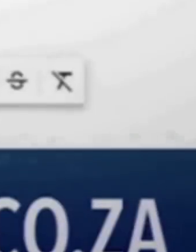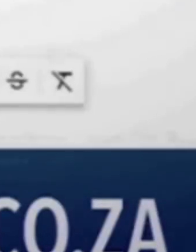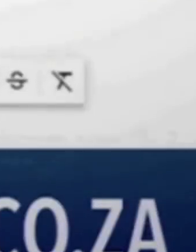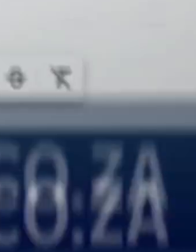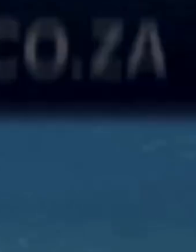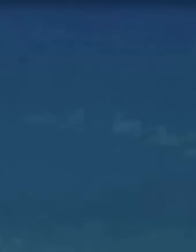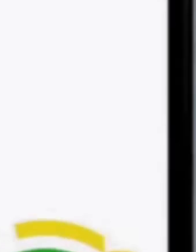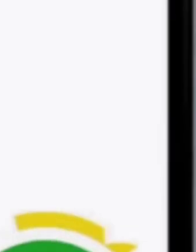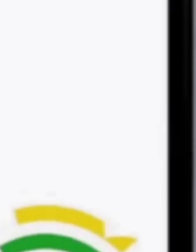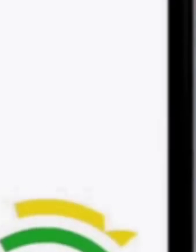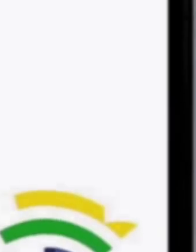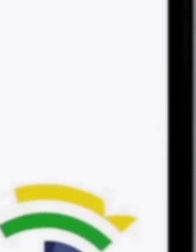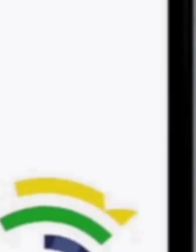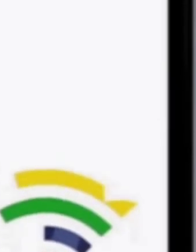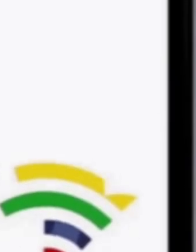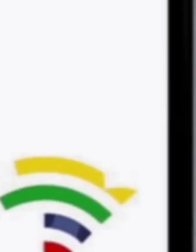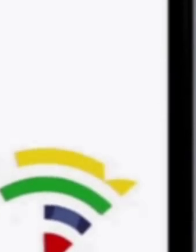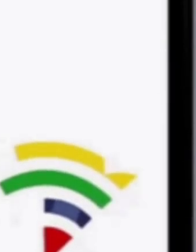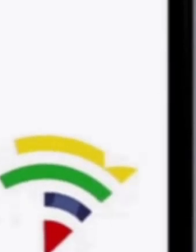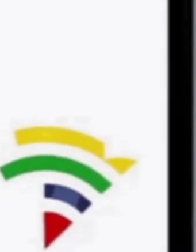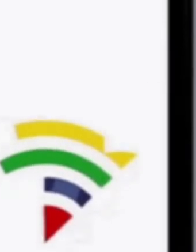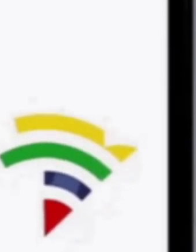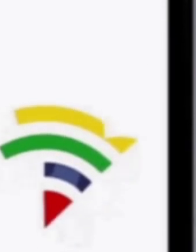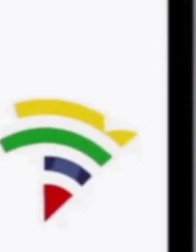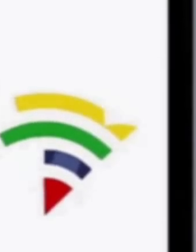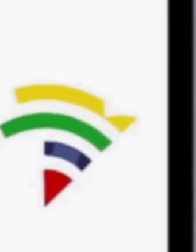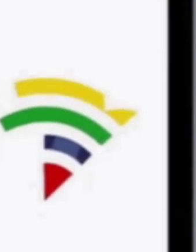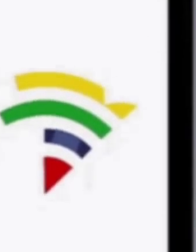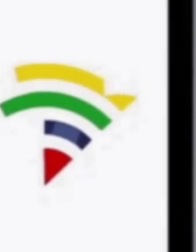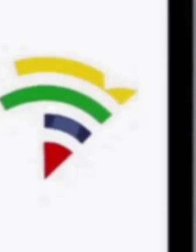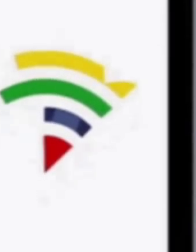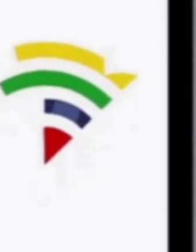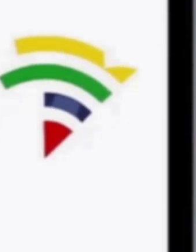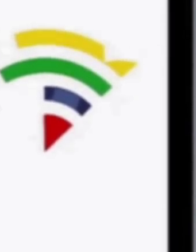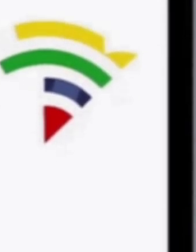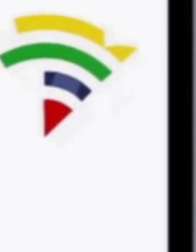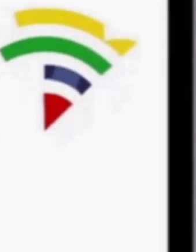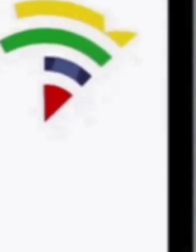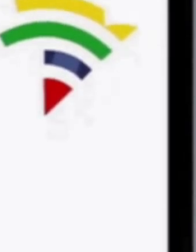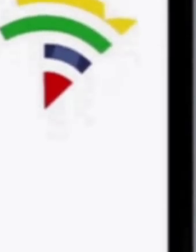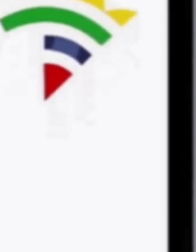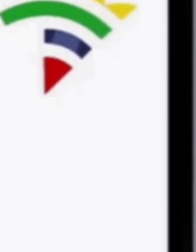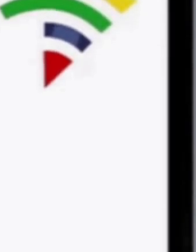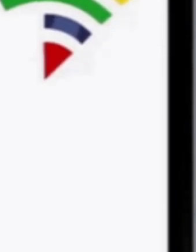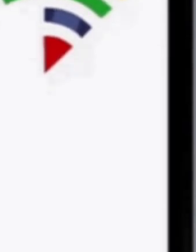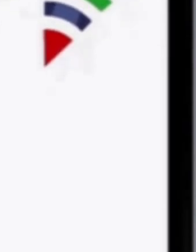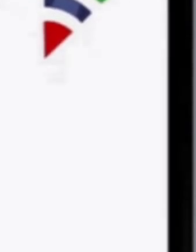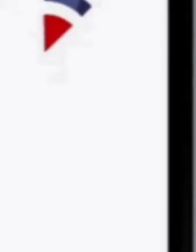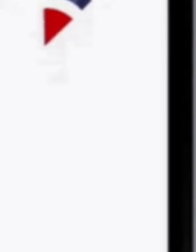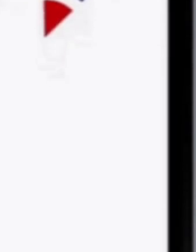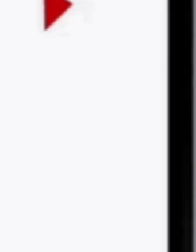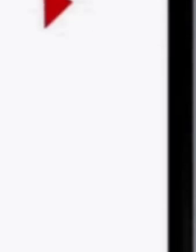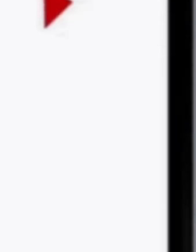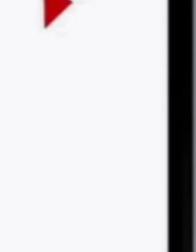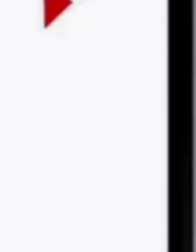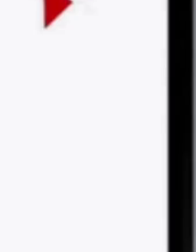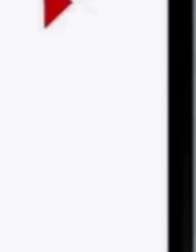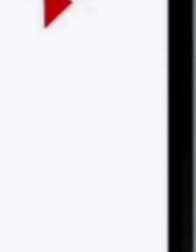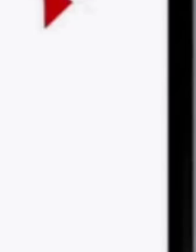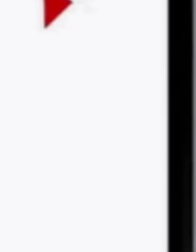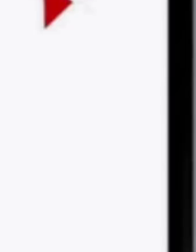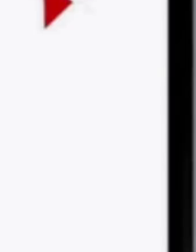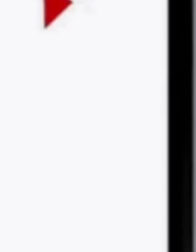news@sabc.co.za. SABC News le ntšo la gago re ikemetše ga re tlie lehlakore.